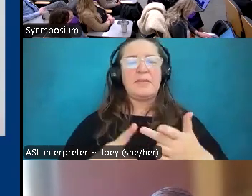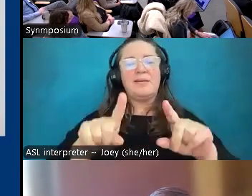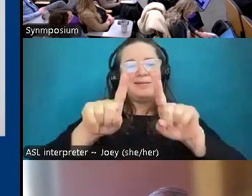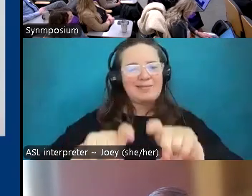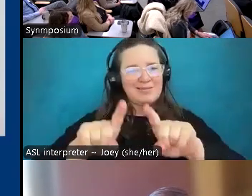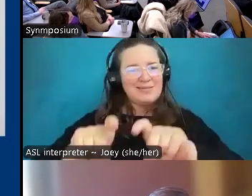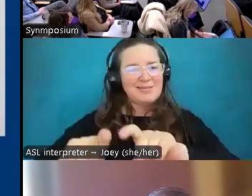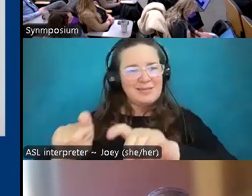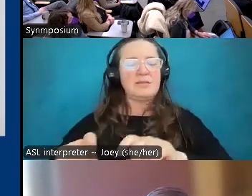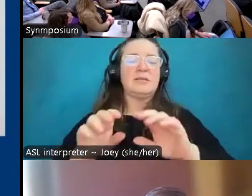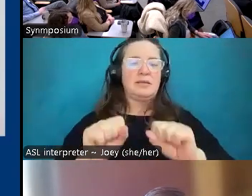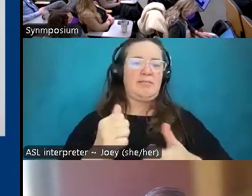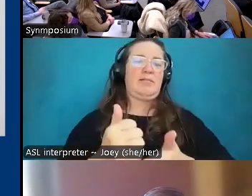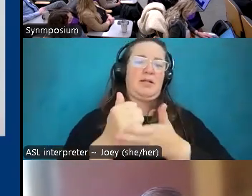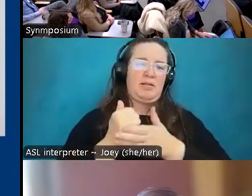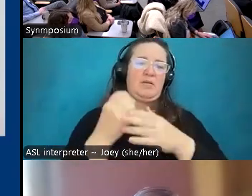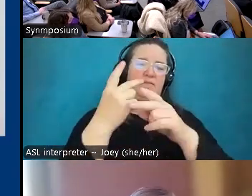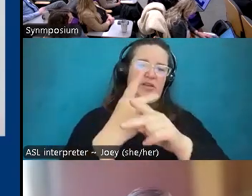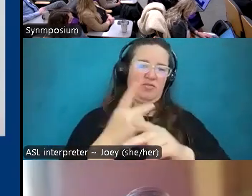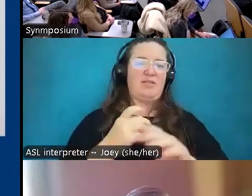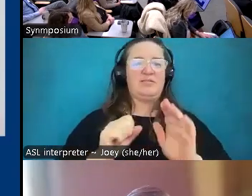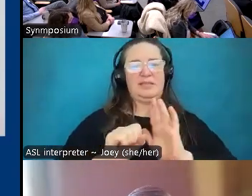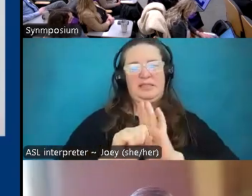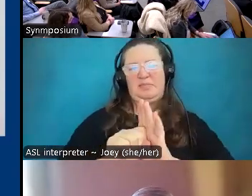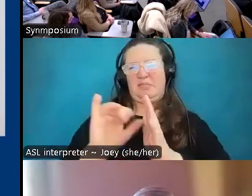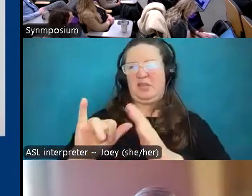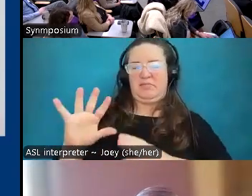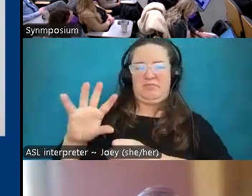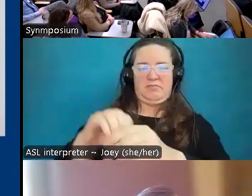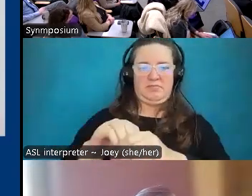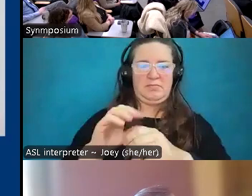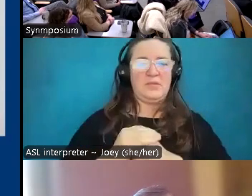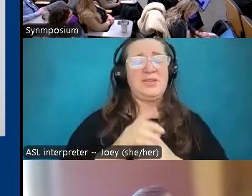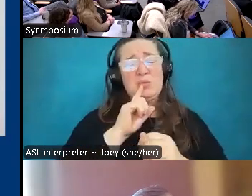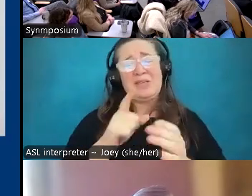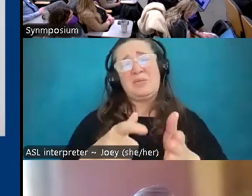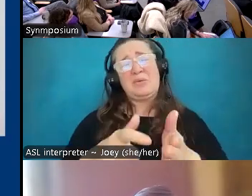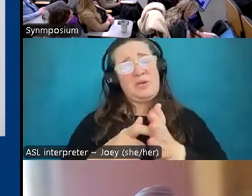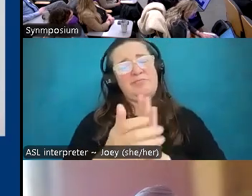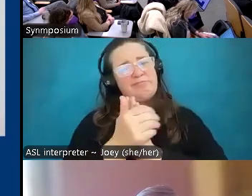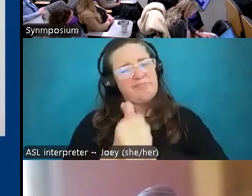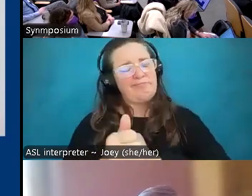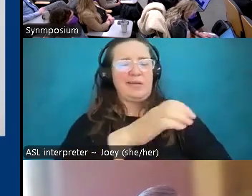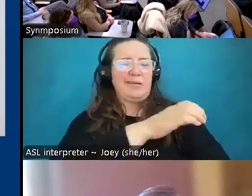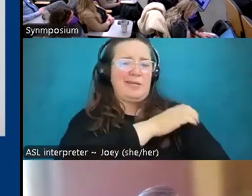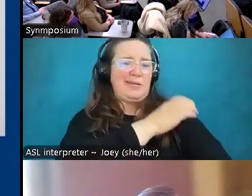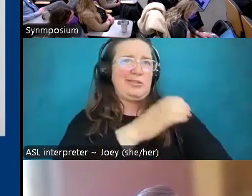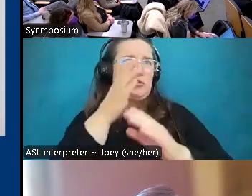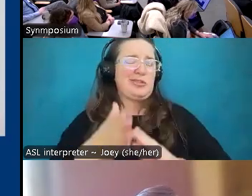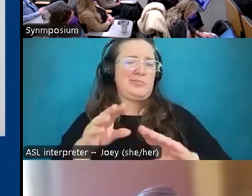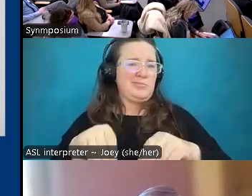to symptoms is also required. And it really requires a very good clinician to care for patients